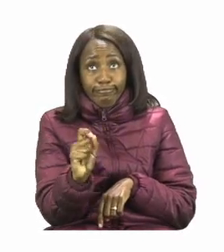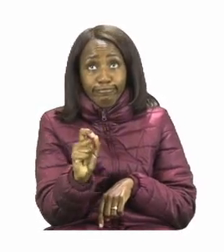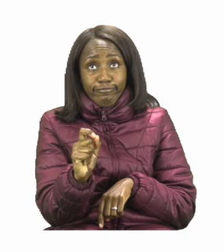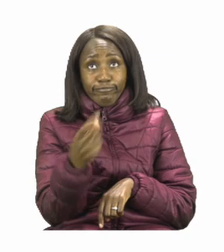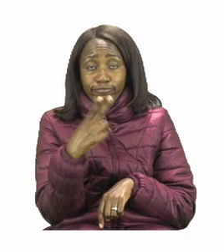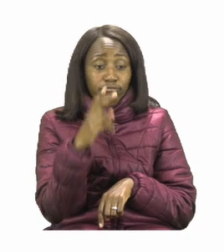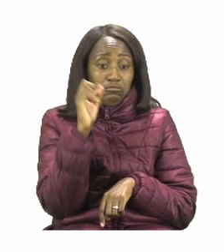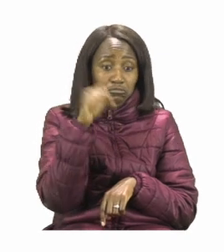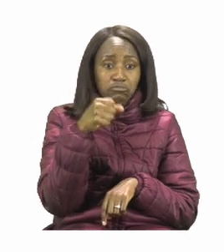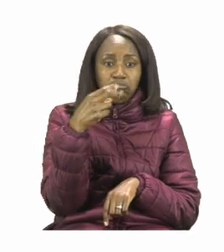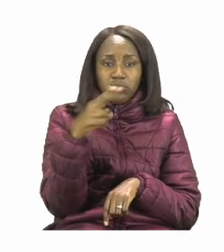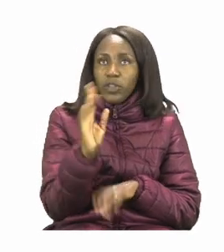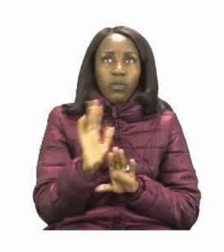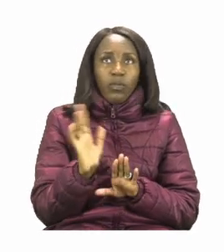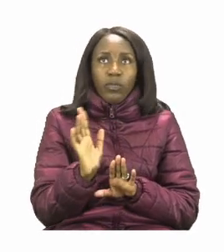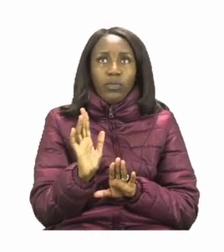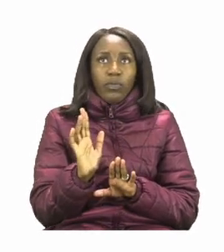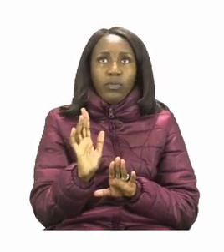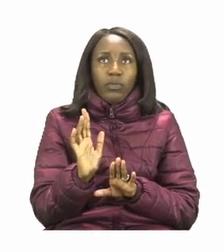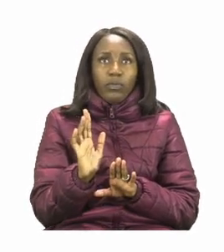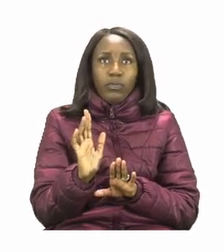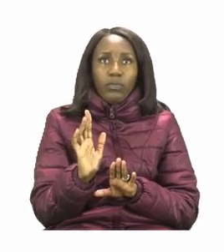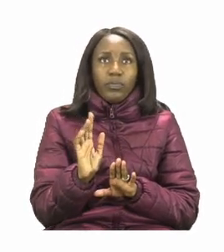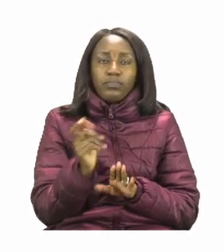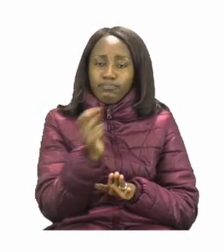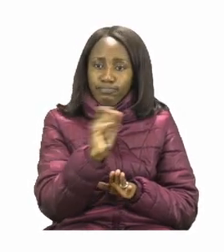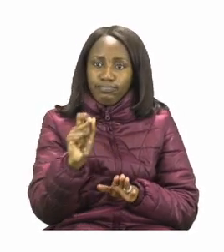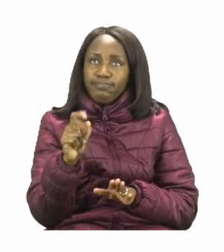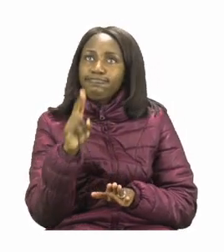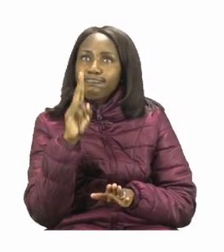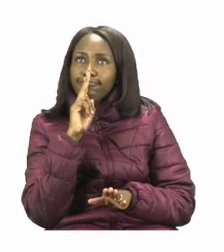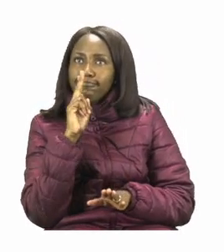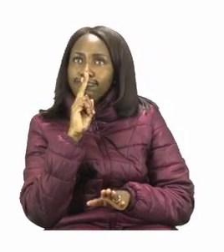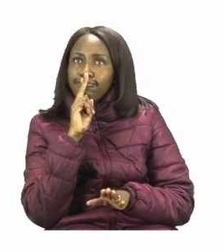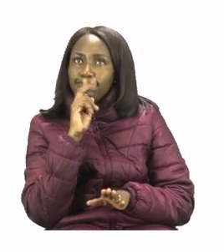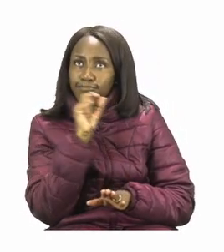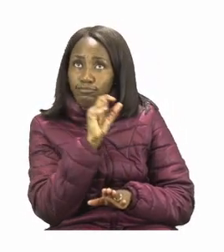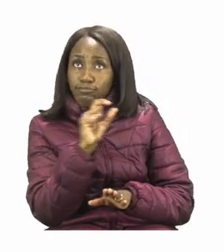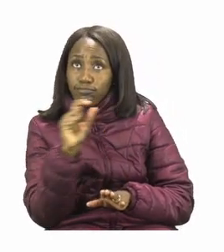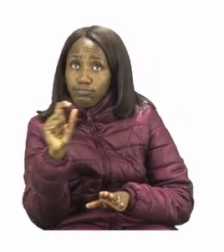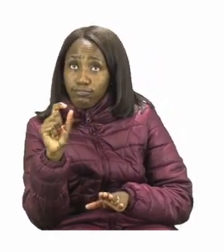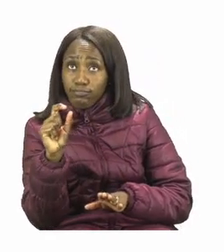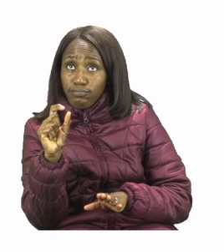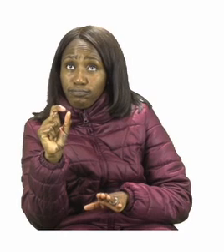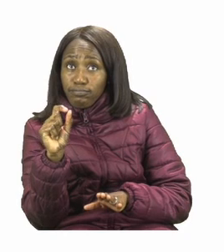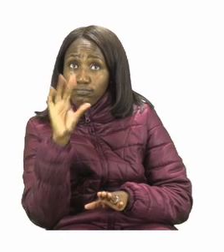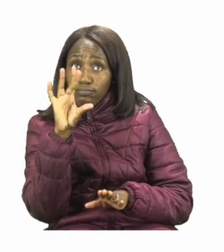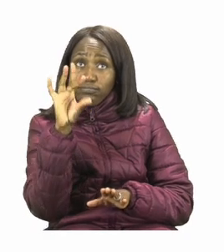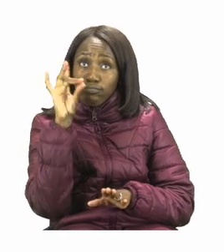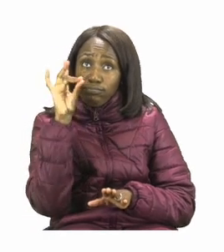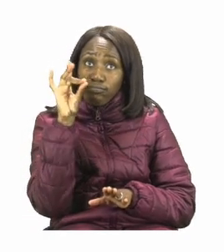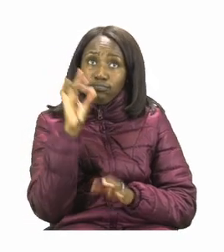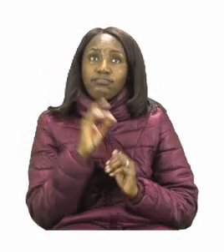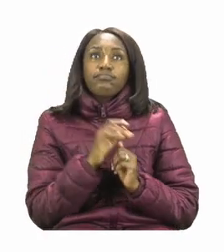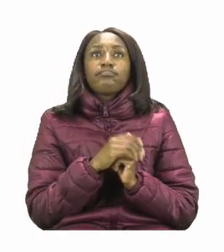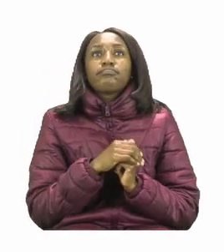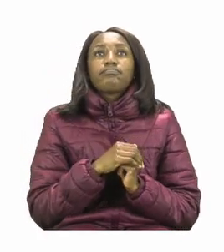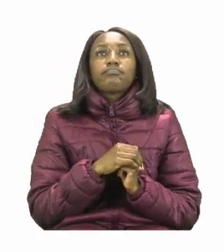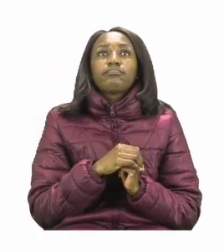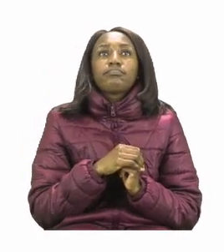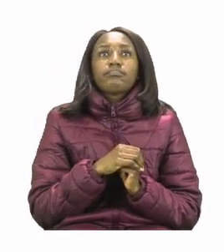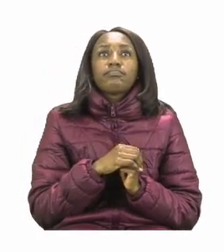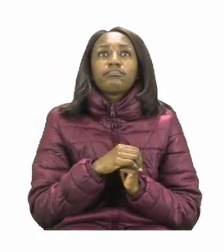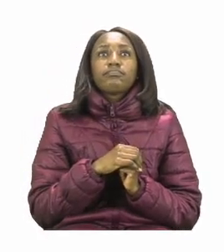write yes or no, but you are going to answer it with one of the words in the passage.